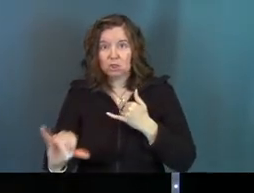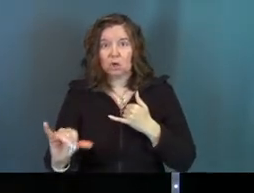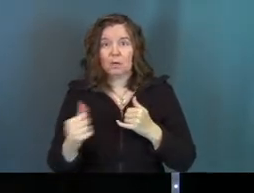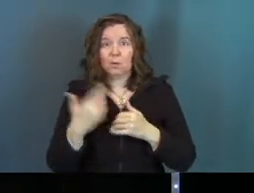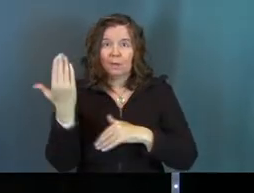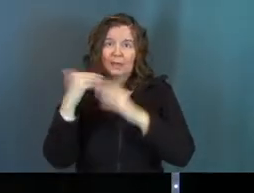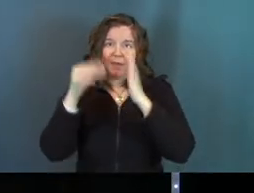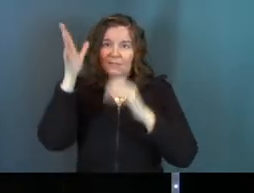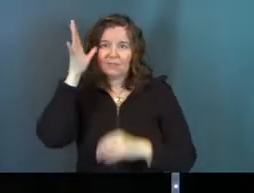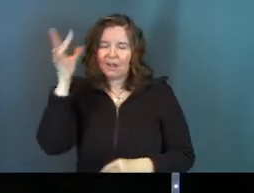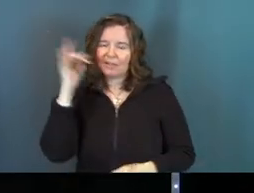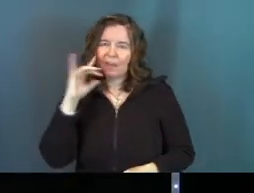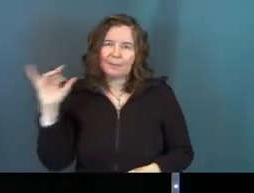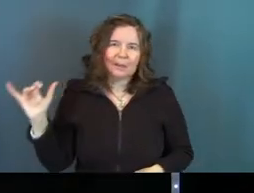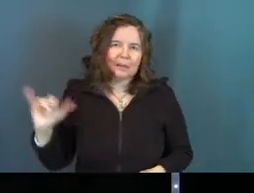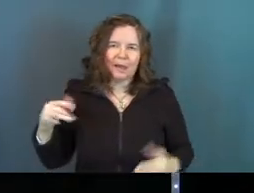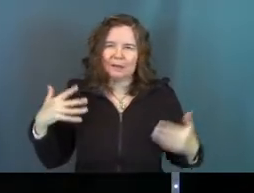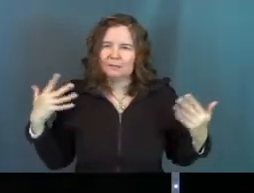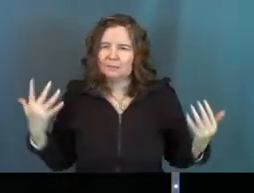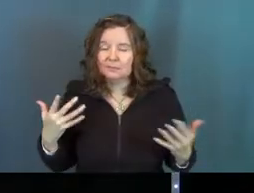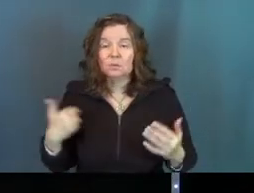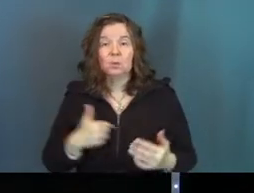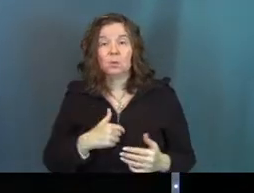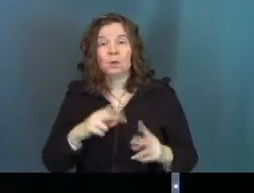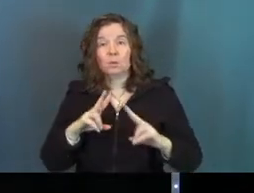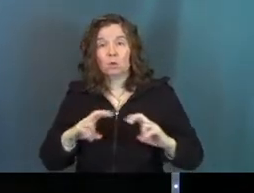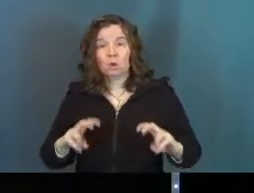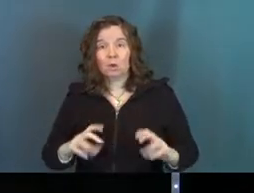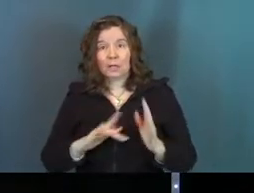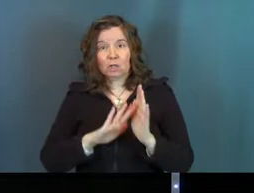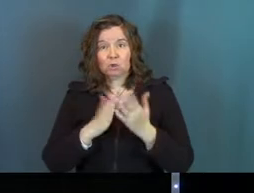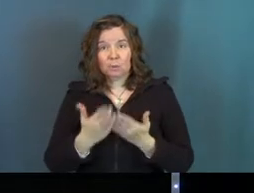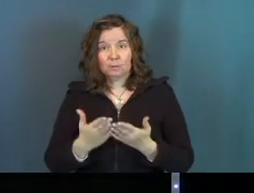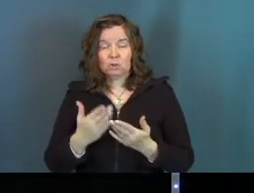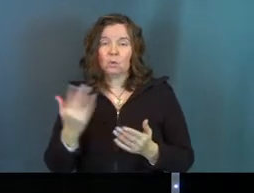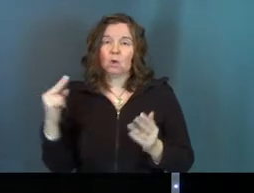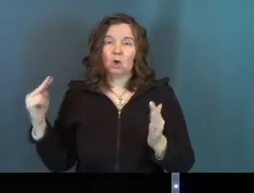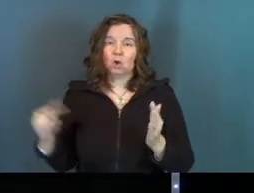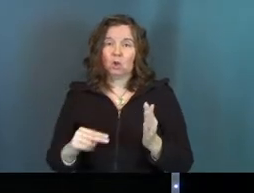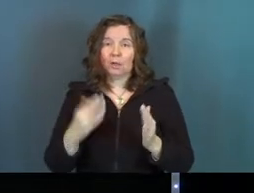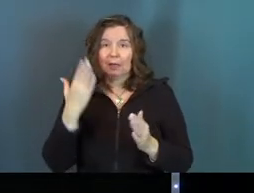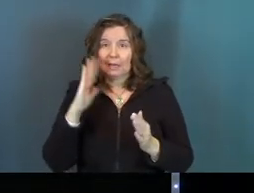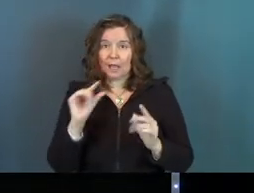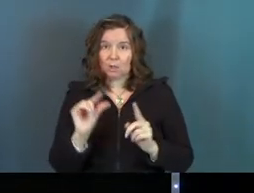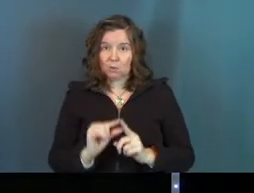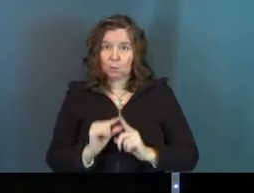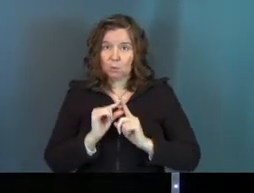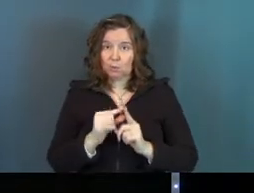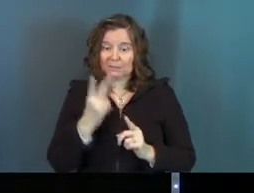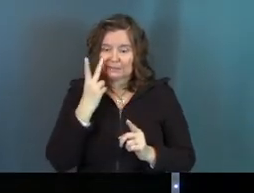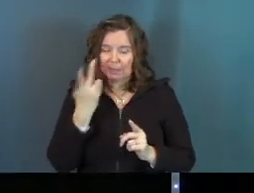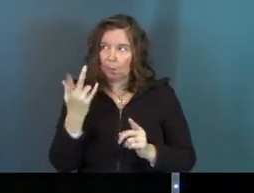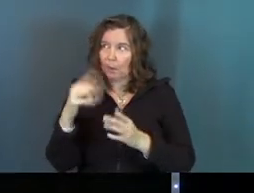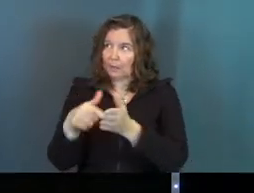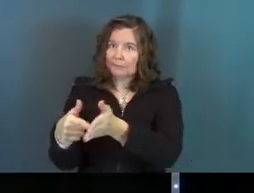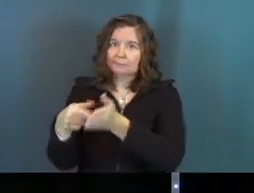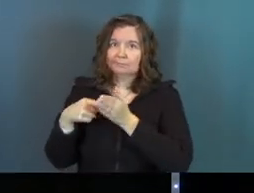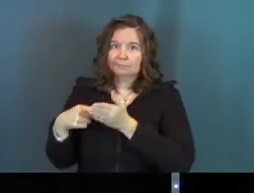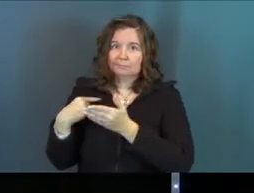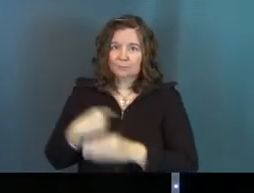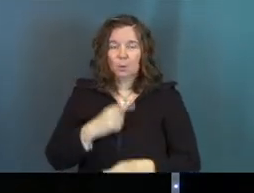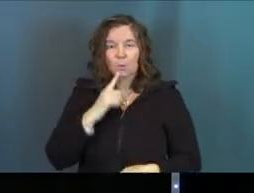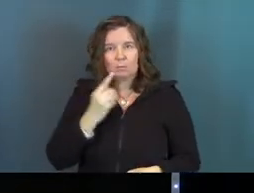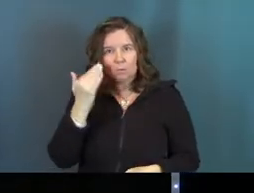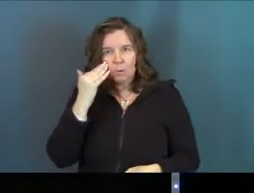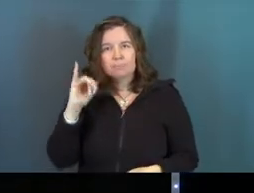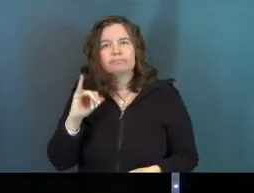our Heavenly Father, what is that going to be like? And so we're going to look at Scripture, looking at God's Word, and see what He reveals that we can really know